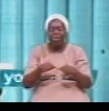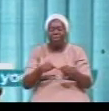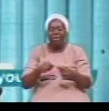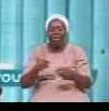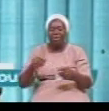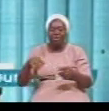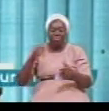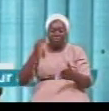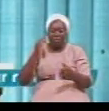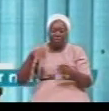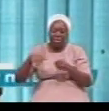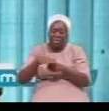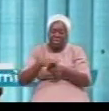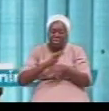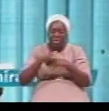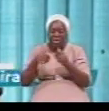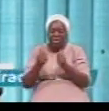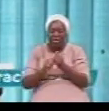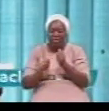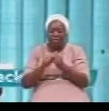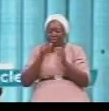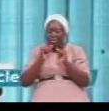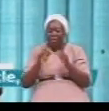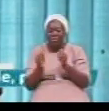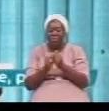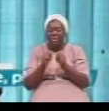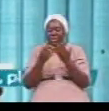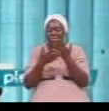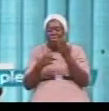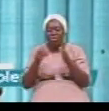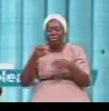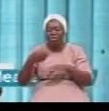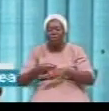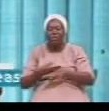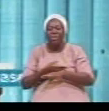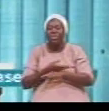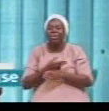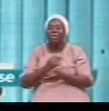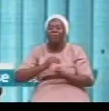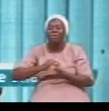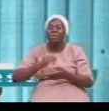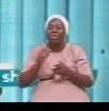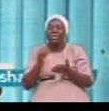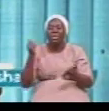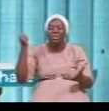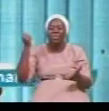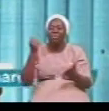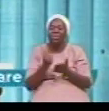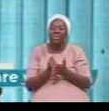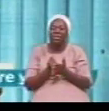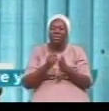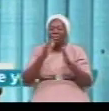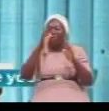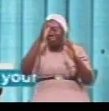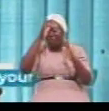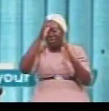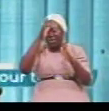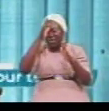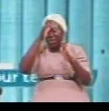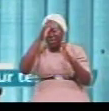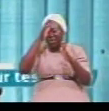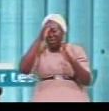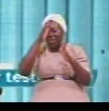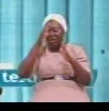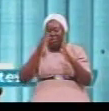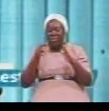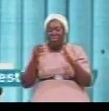Lamb. In Jesus' name we pray. Father, where